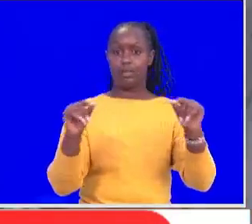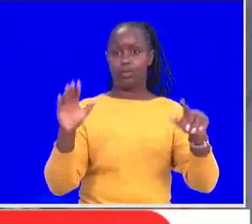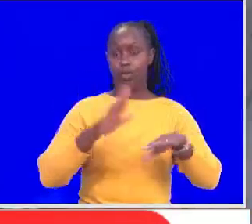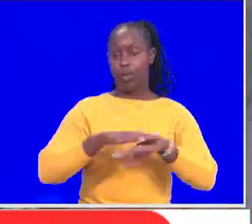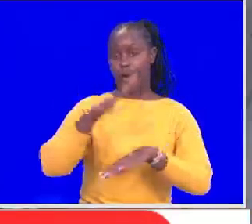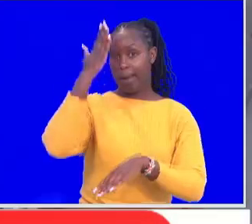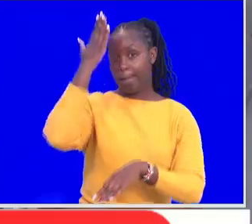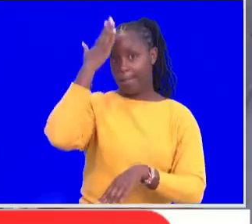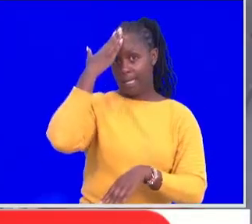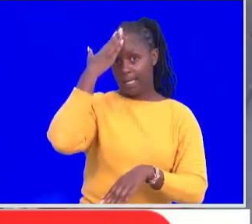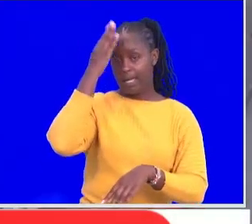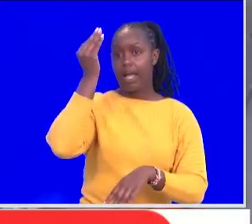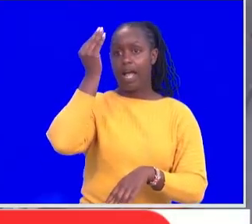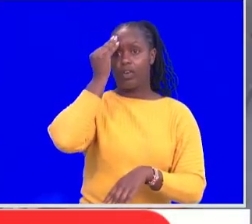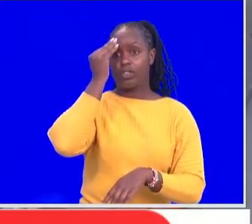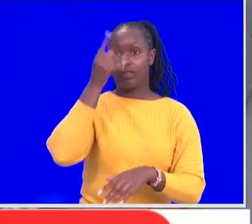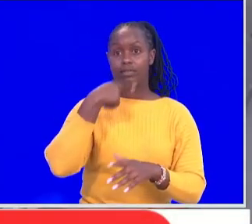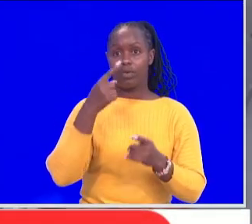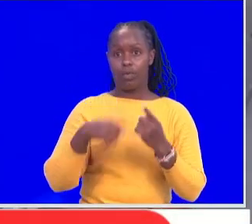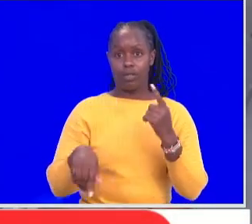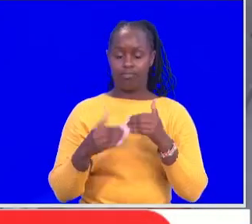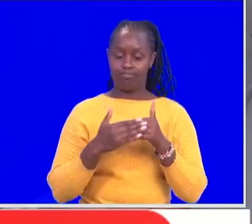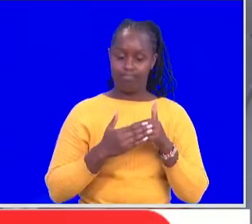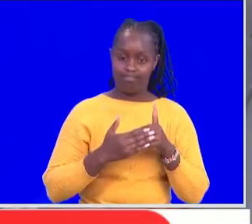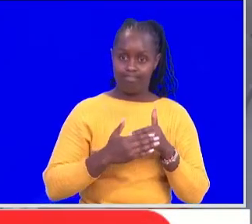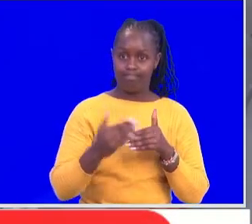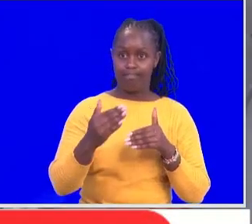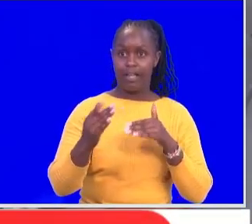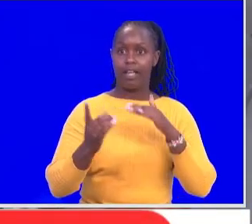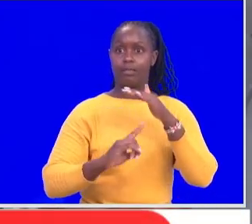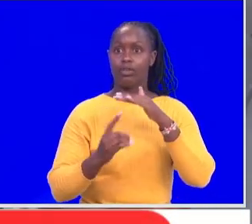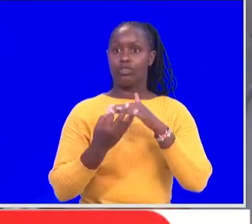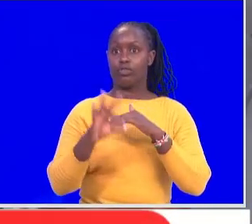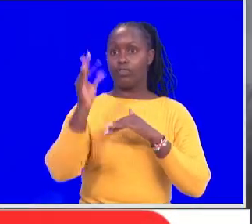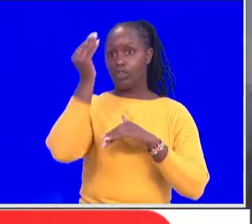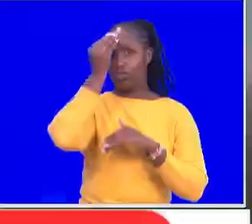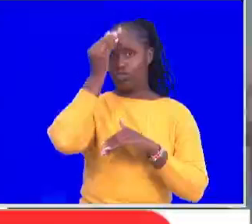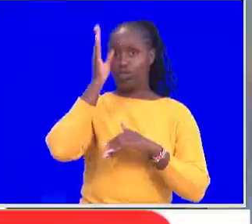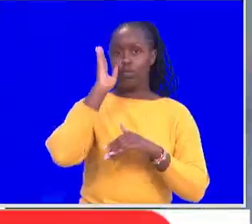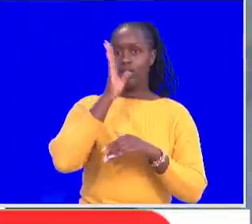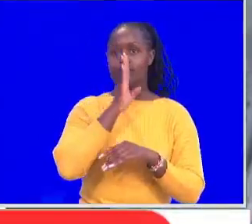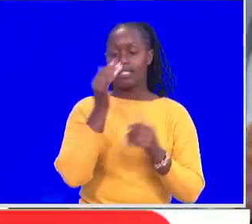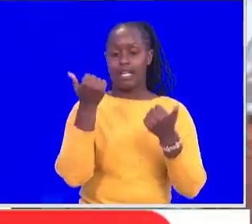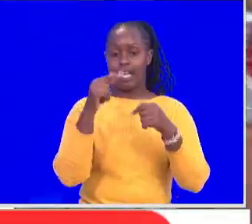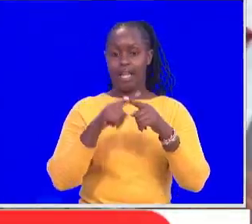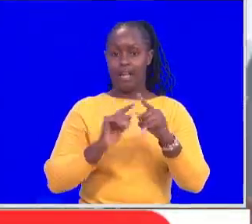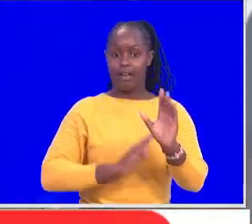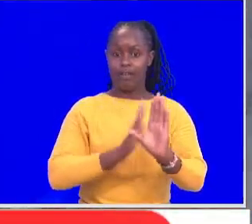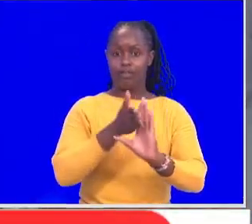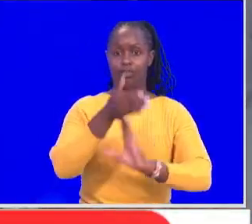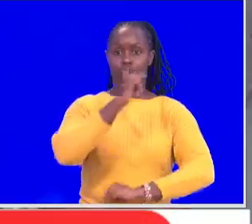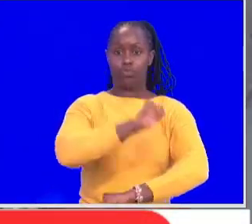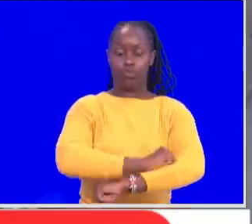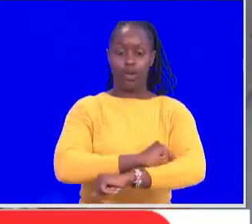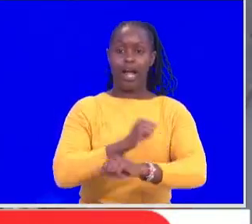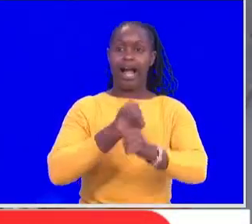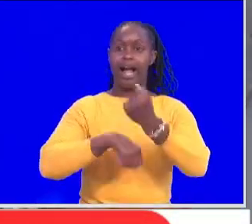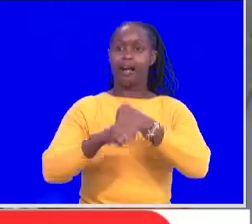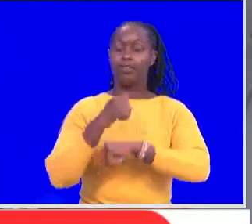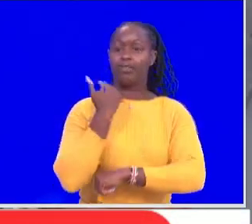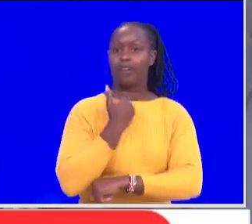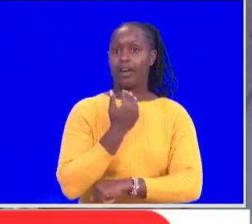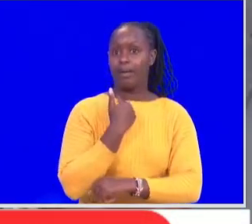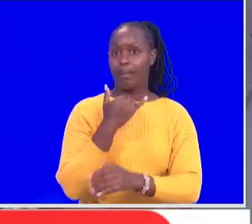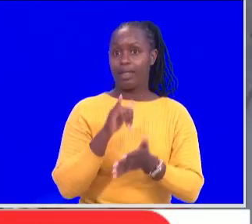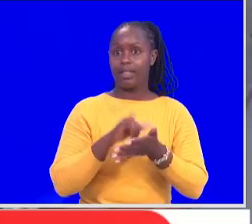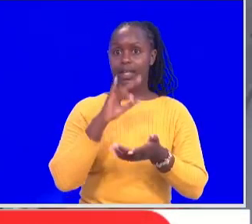the education boss said going forward, the Ministry of Education will treat any invasion in schools as acts of crime that prompt firm